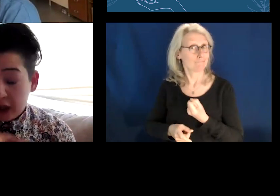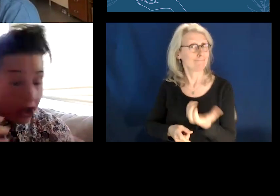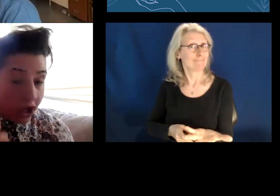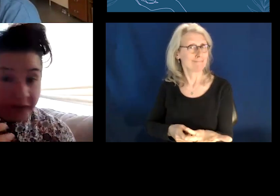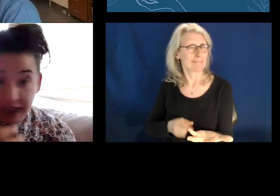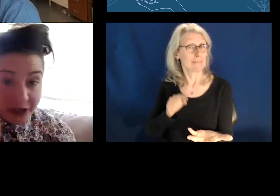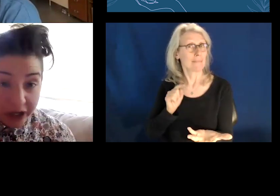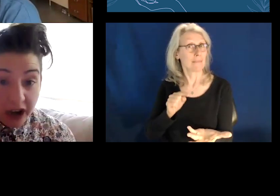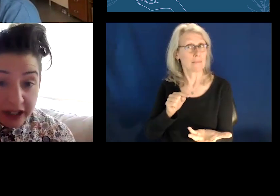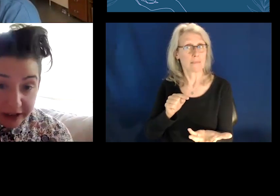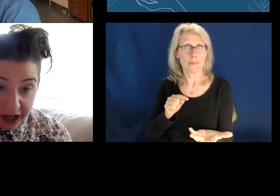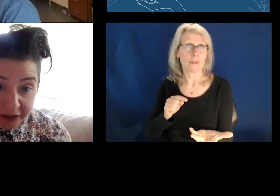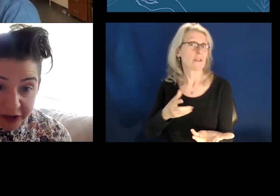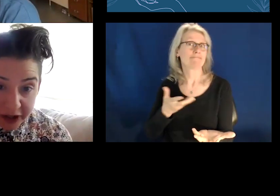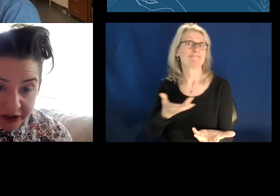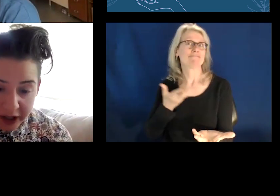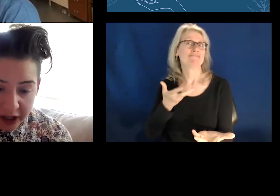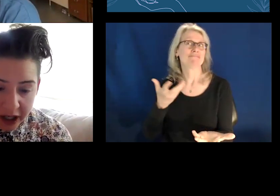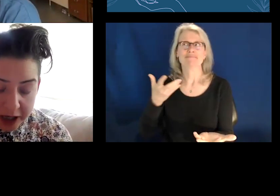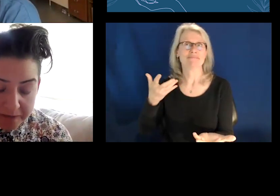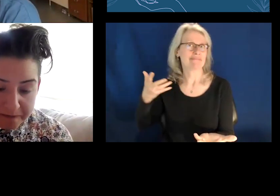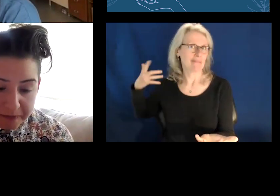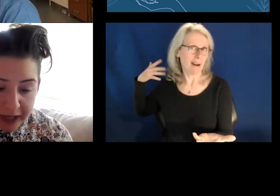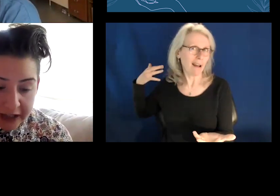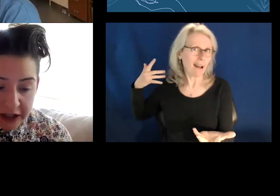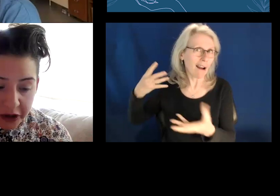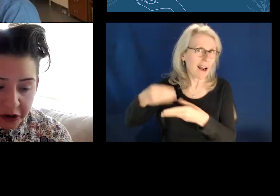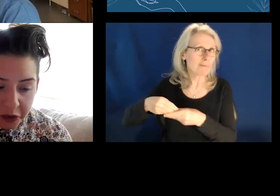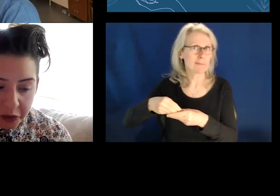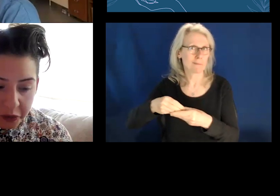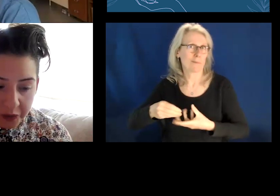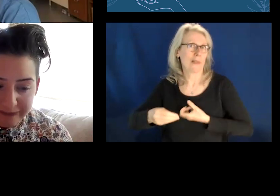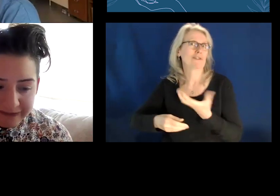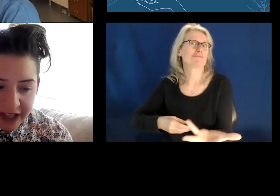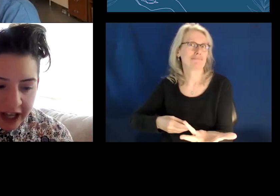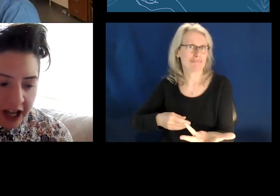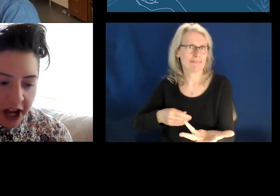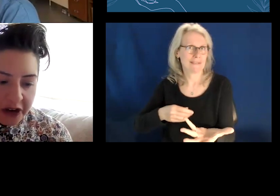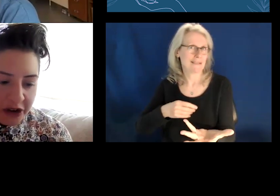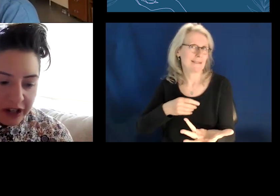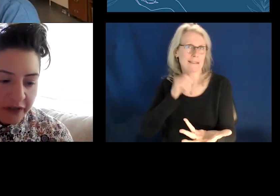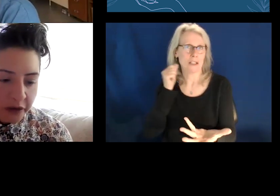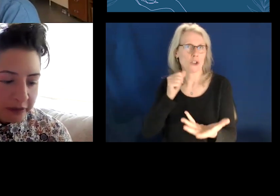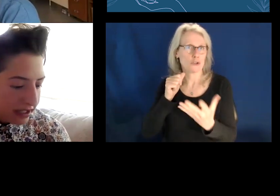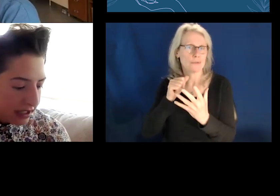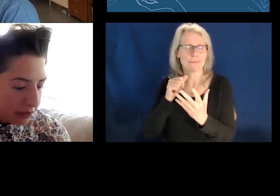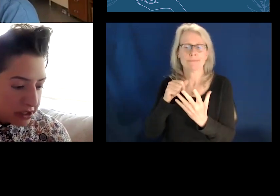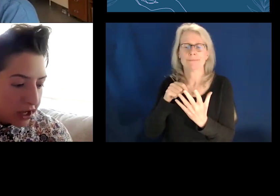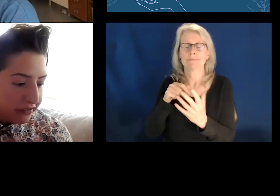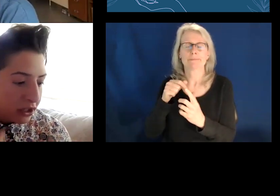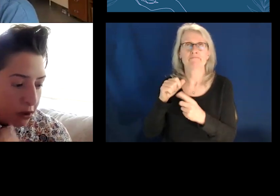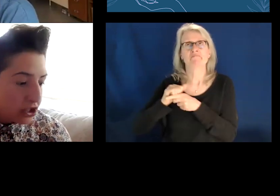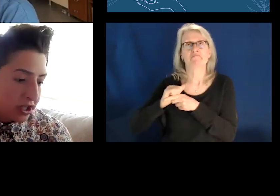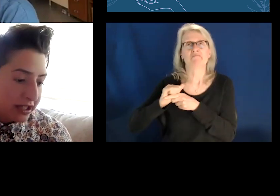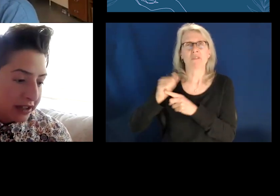with like a lot of things going on in their lives, you know? And so I don't know, like for me, it was